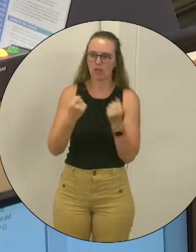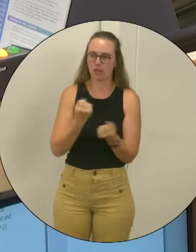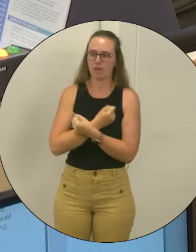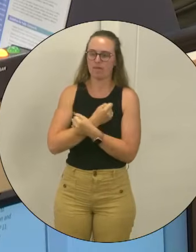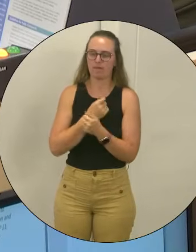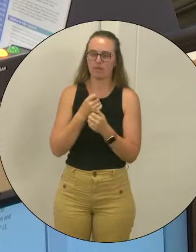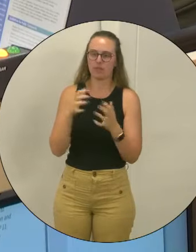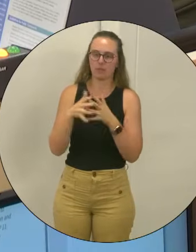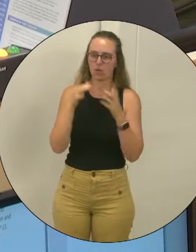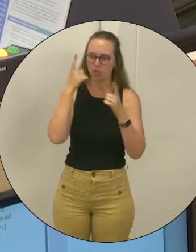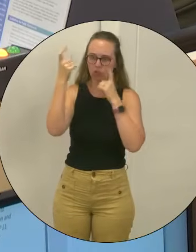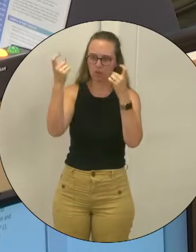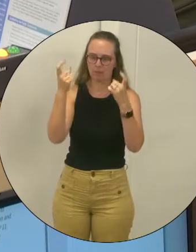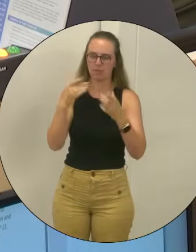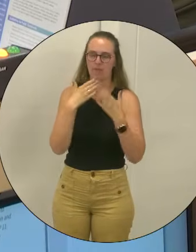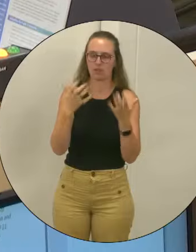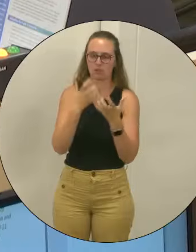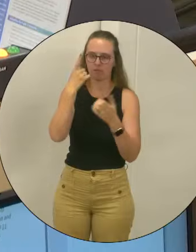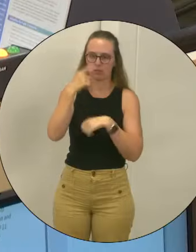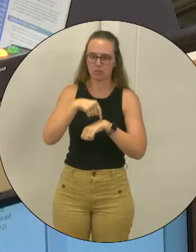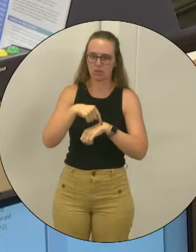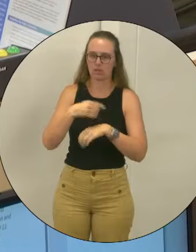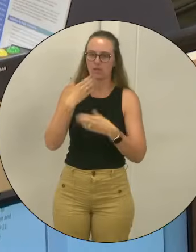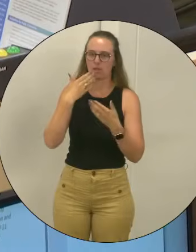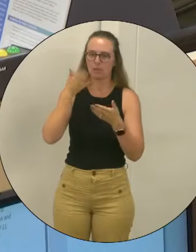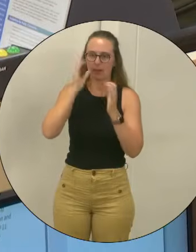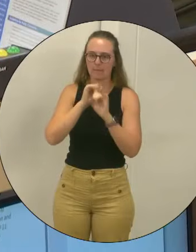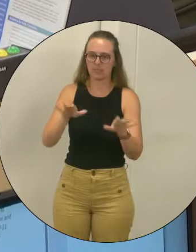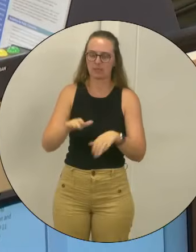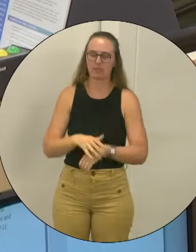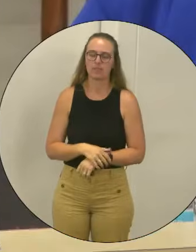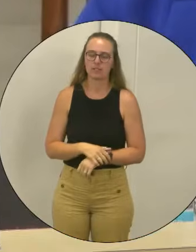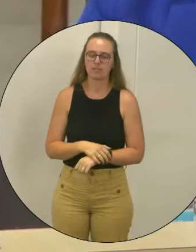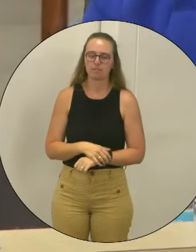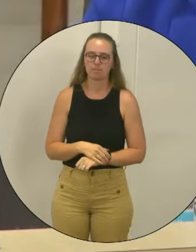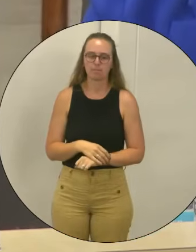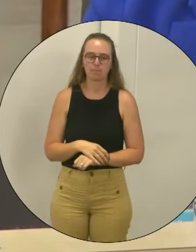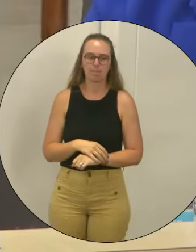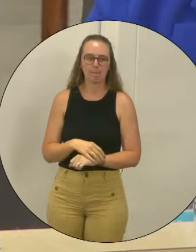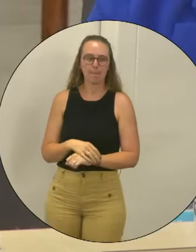American dream. So thank you so much for your time. God bless you guys.